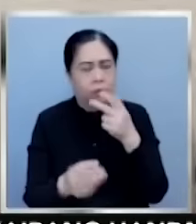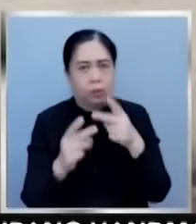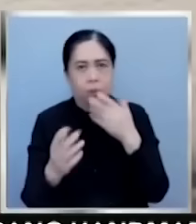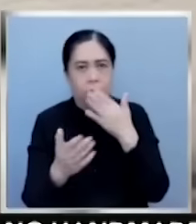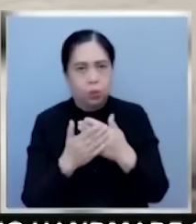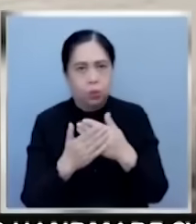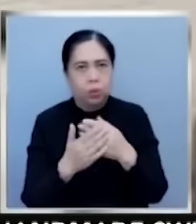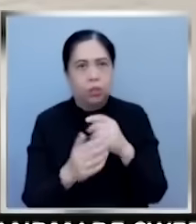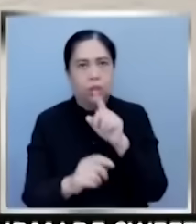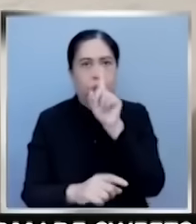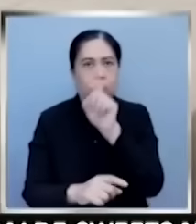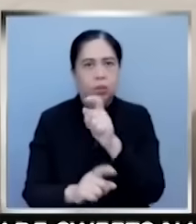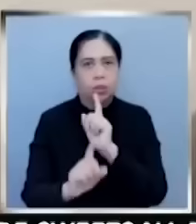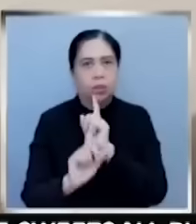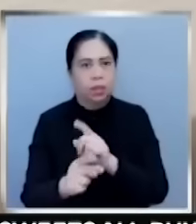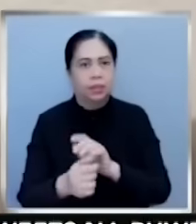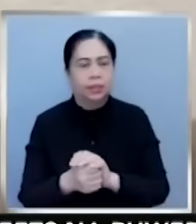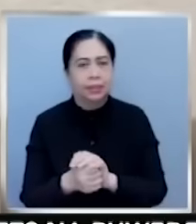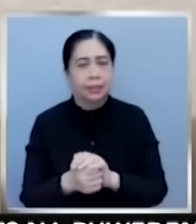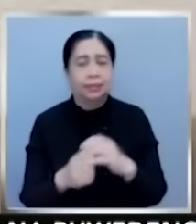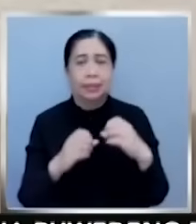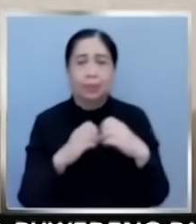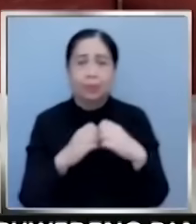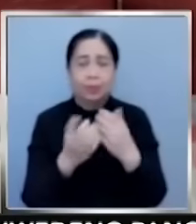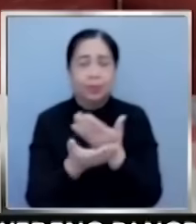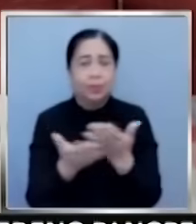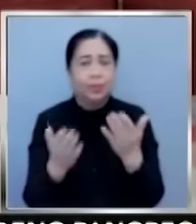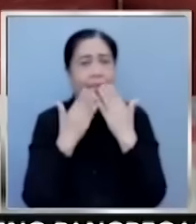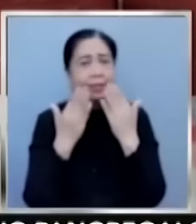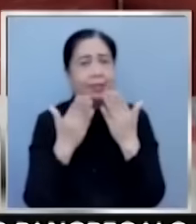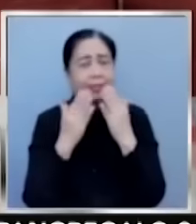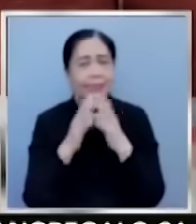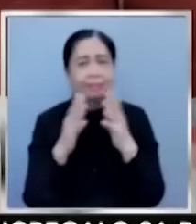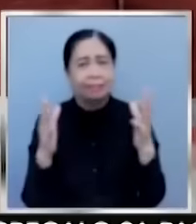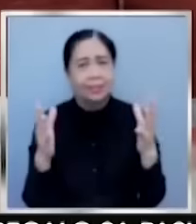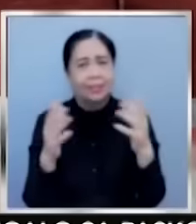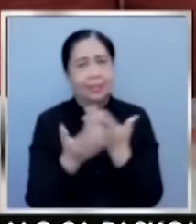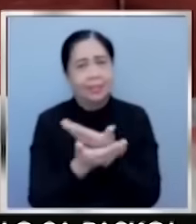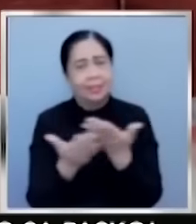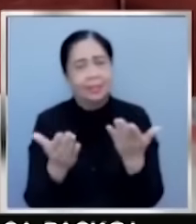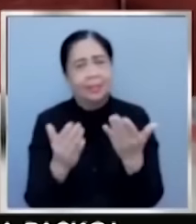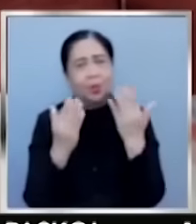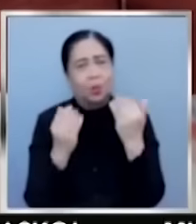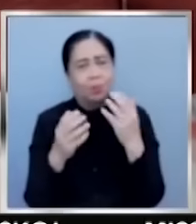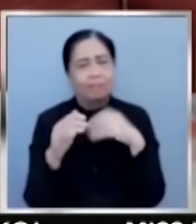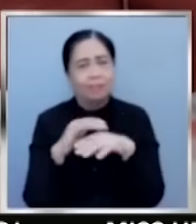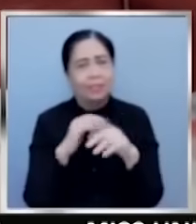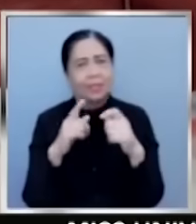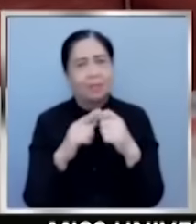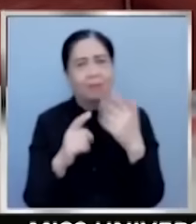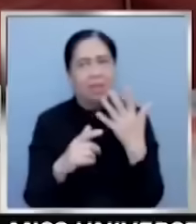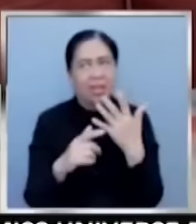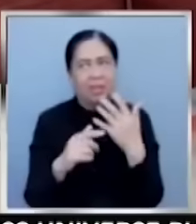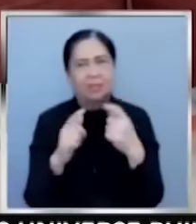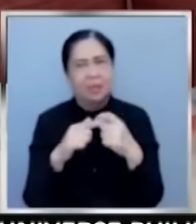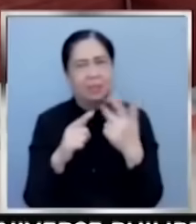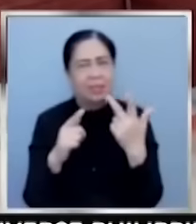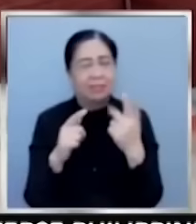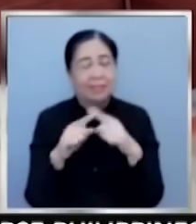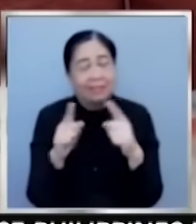Mga kapuso at mga kababayan ko, thank you so much. Gusto natin sana makapasok sa top 5, sa top 3. But